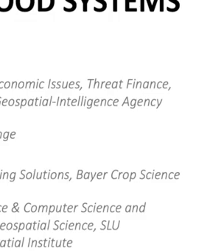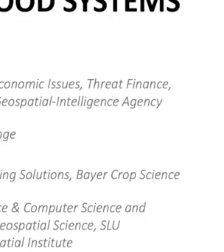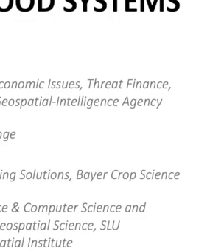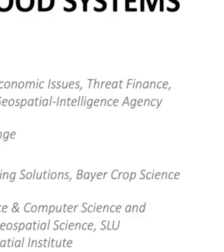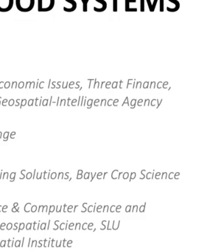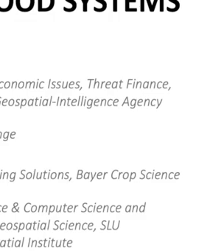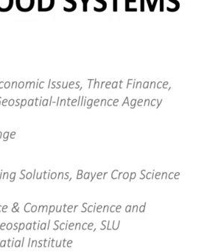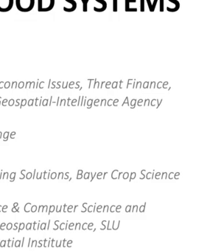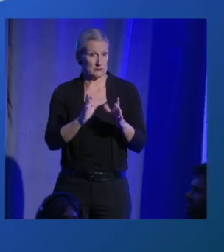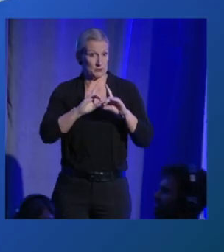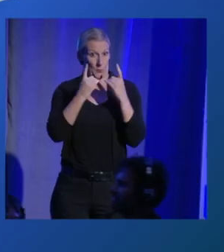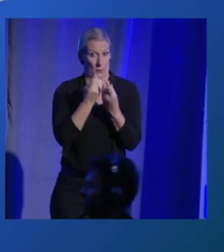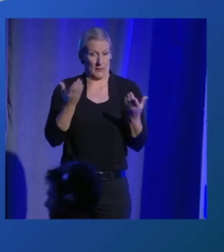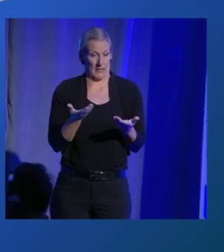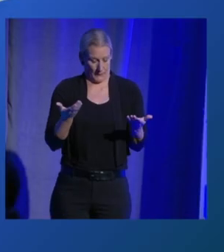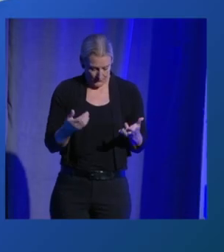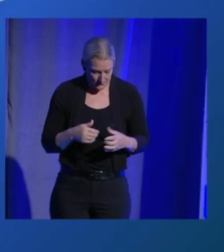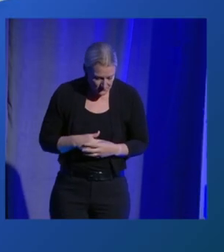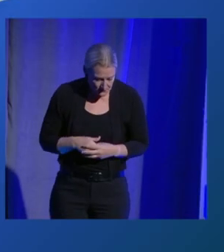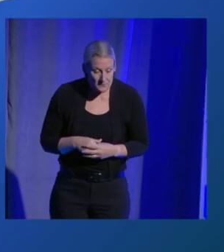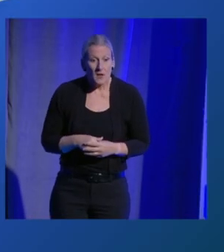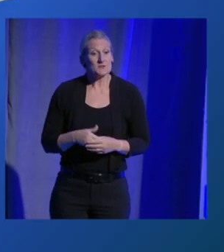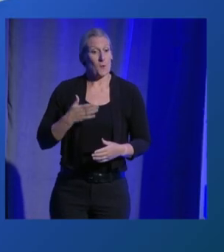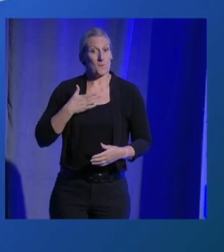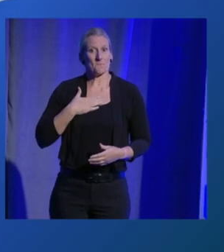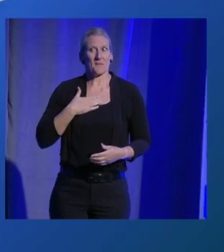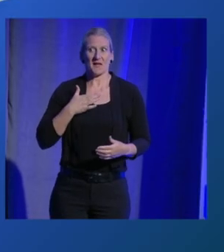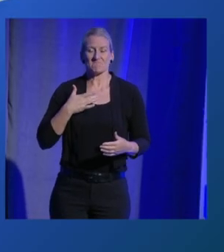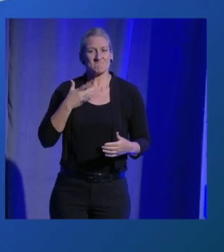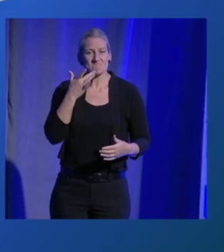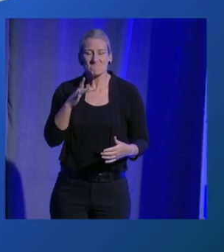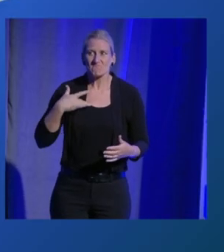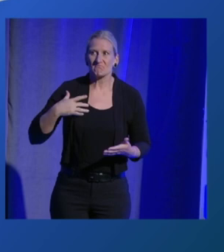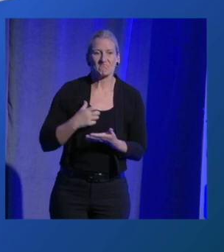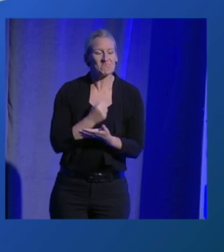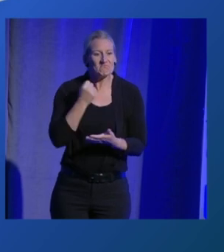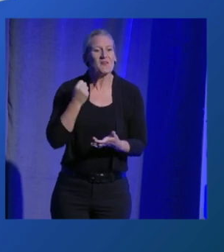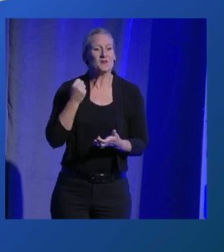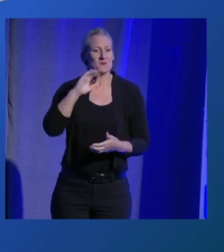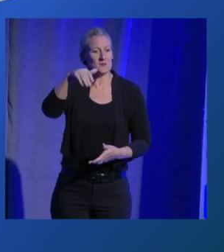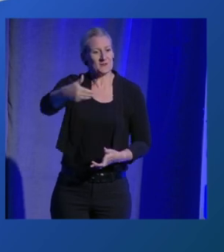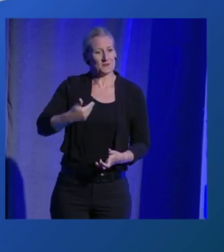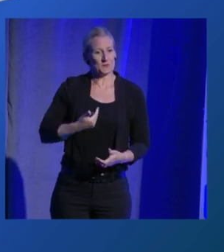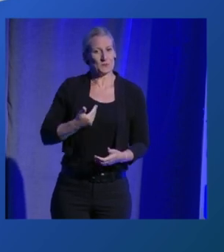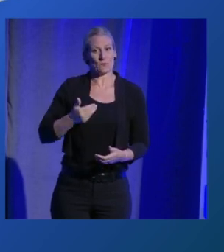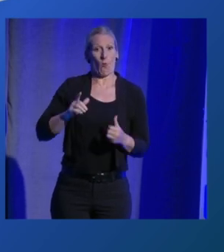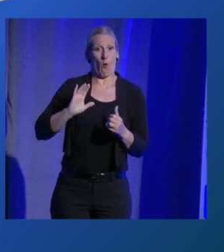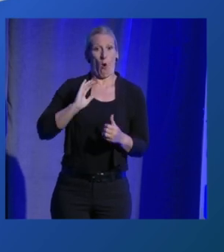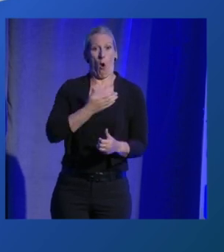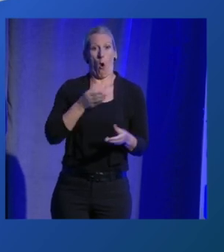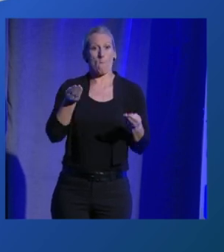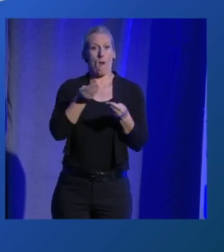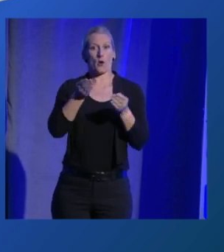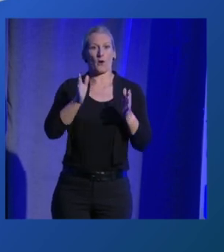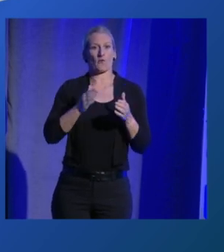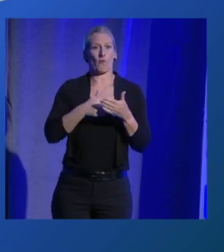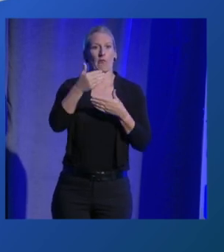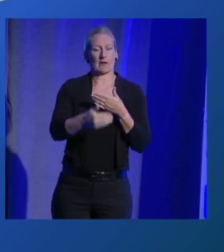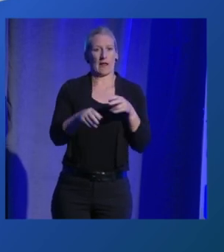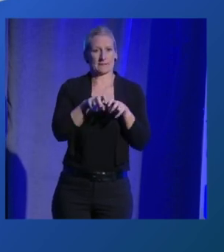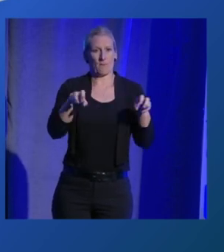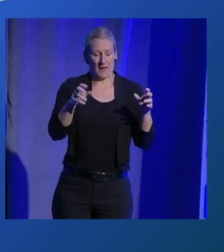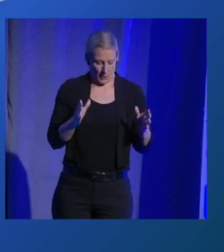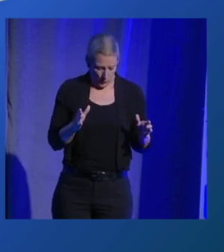you so it's my privilege to introduce the moderator of our next panel Miss